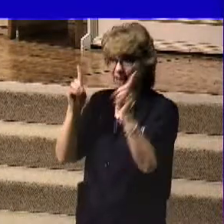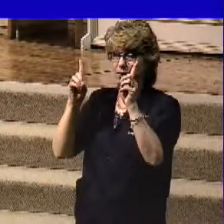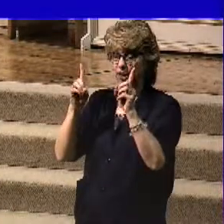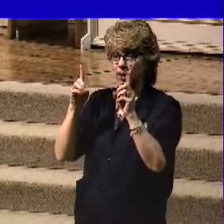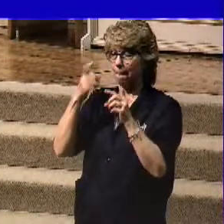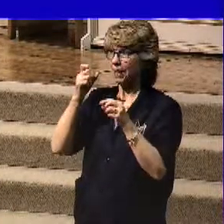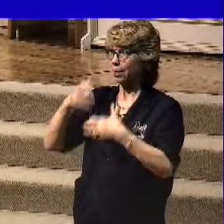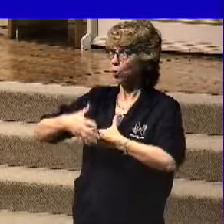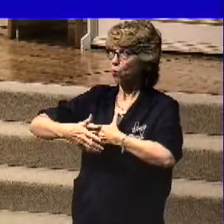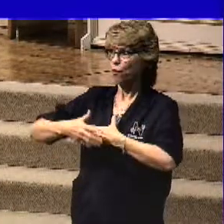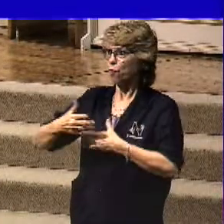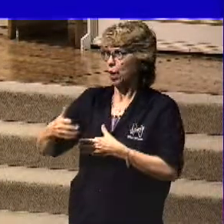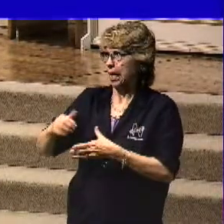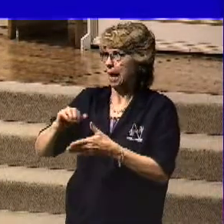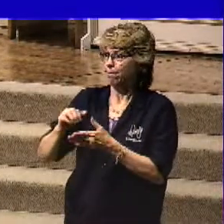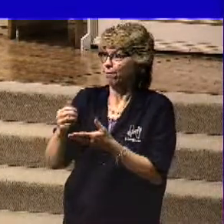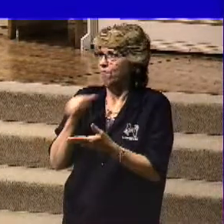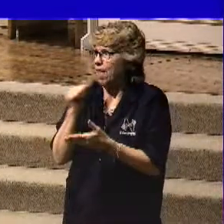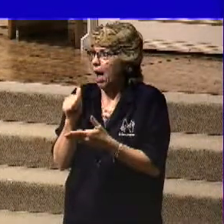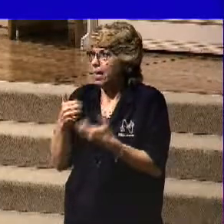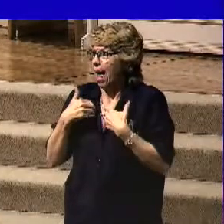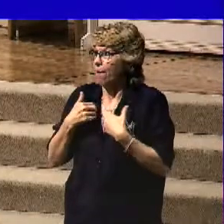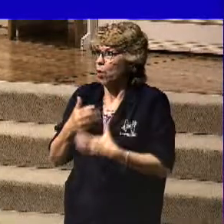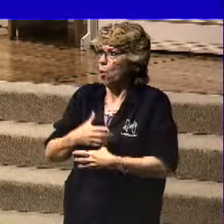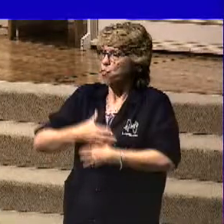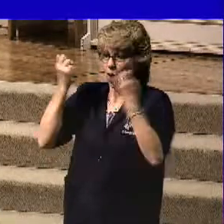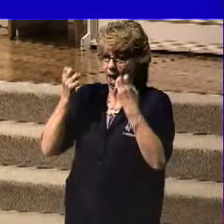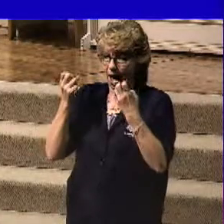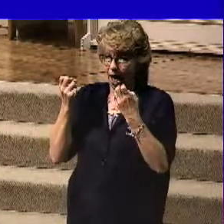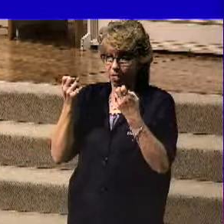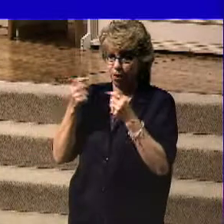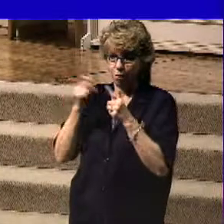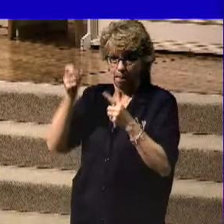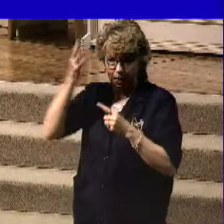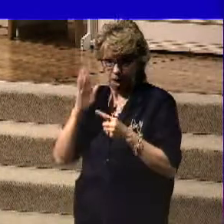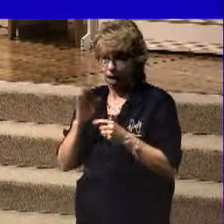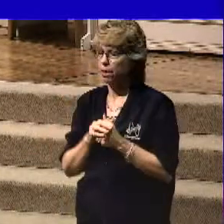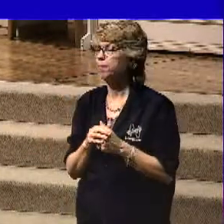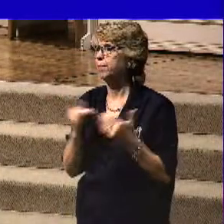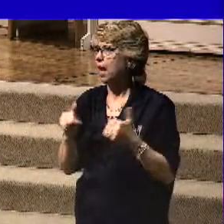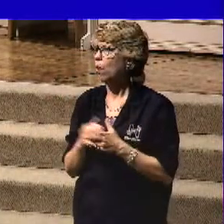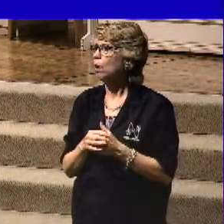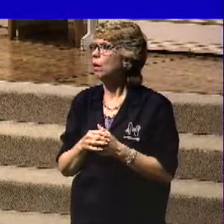time, let's move our thoughts to 2 Thessalonians chapter 2. Jot down